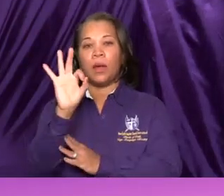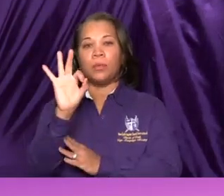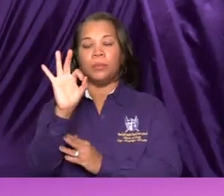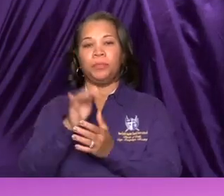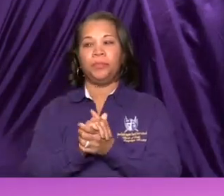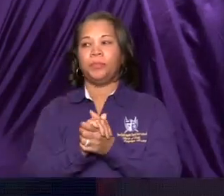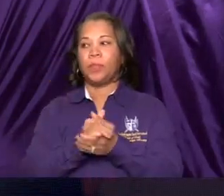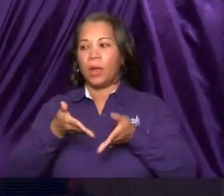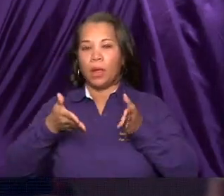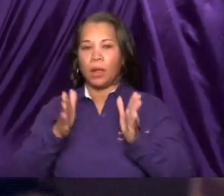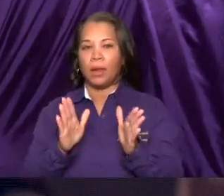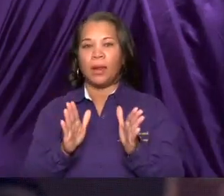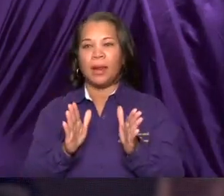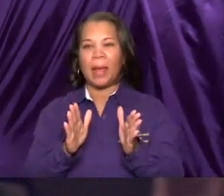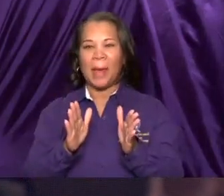Allow me to